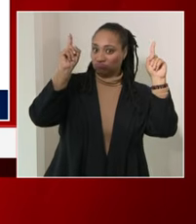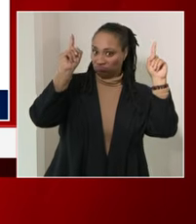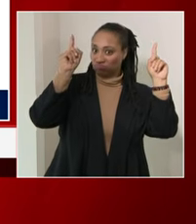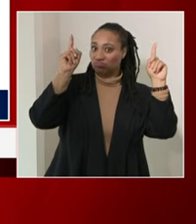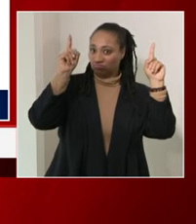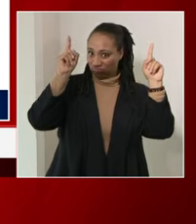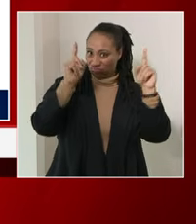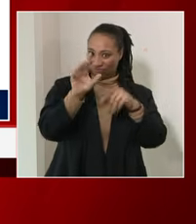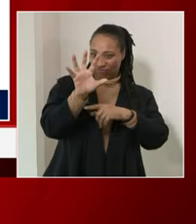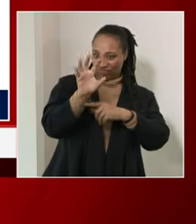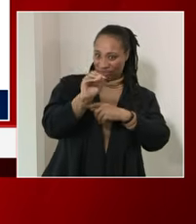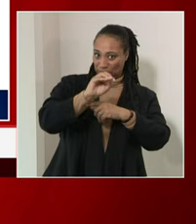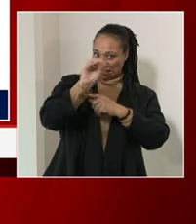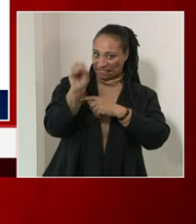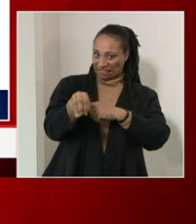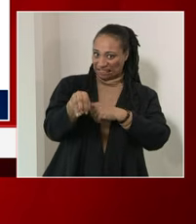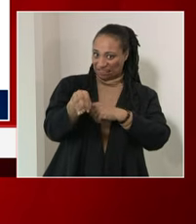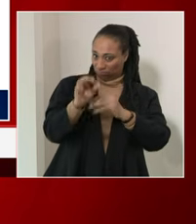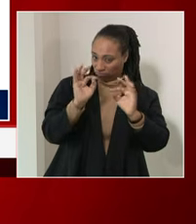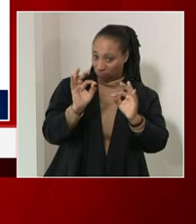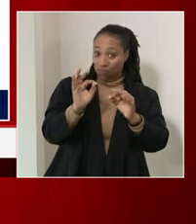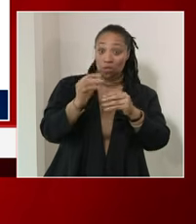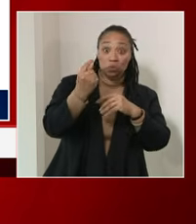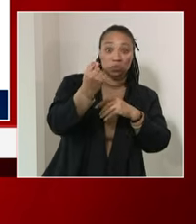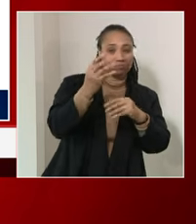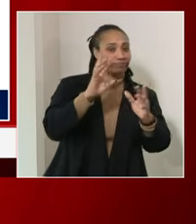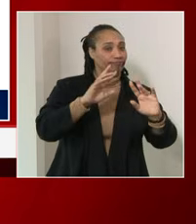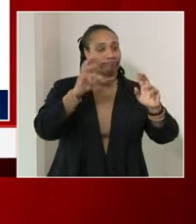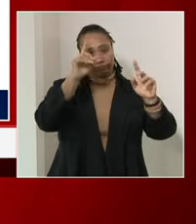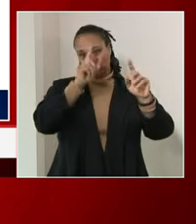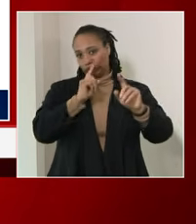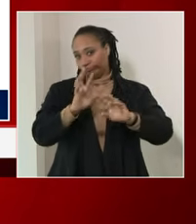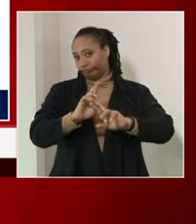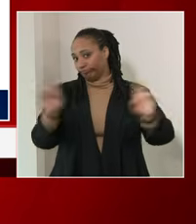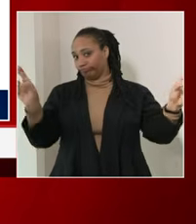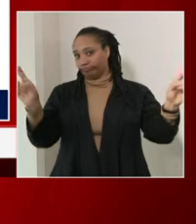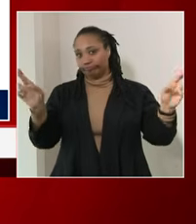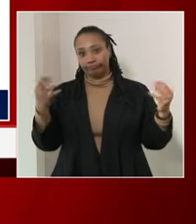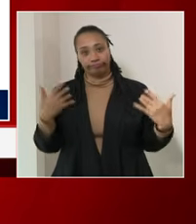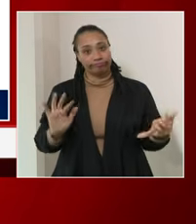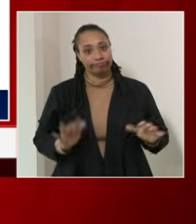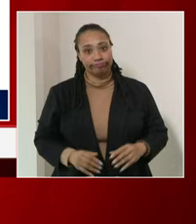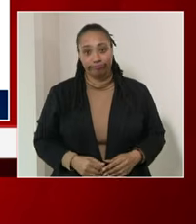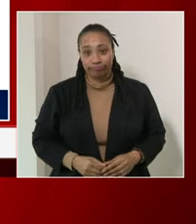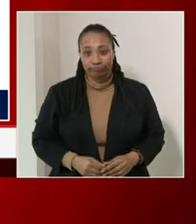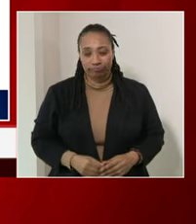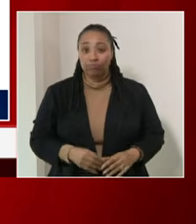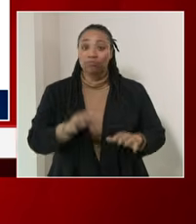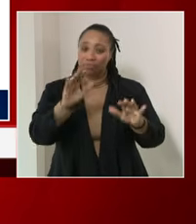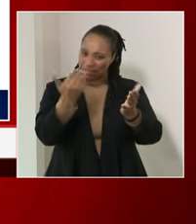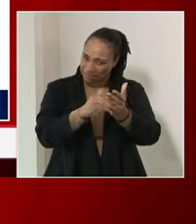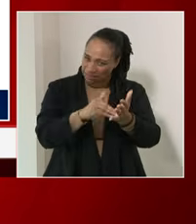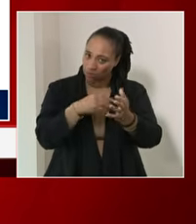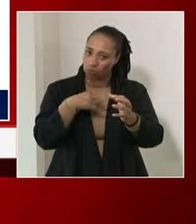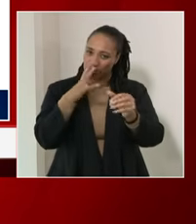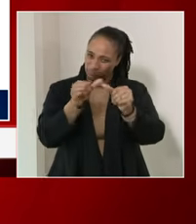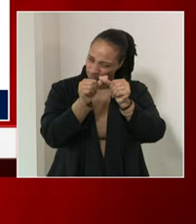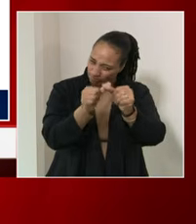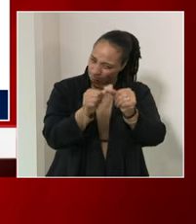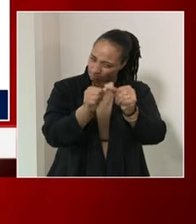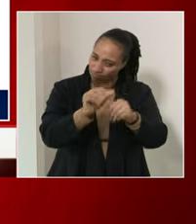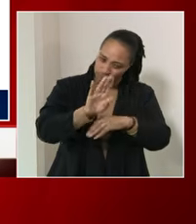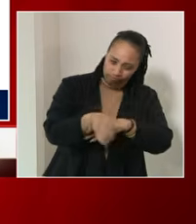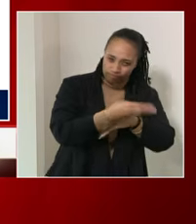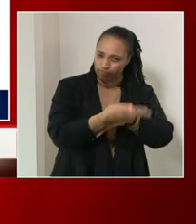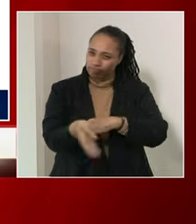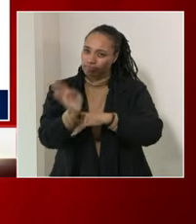routes are now also accessible, and we will continue to work 24/7 until Tuesday is complete, and then we will